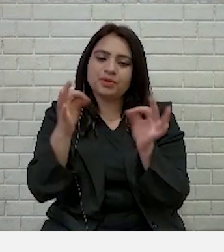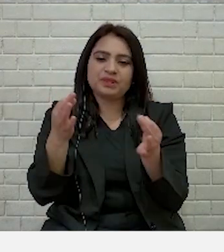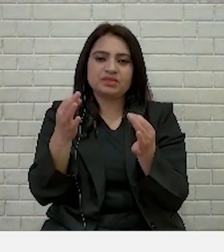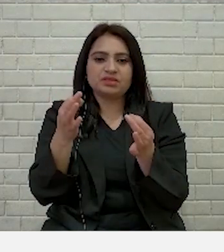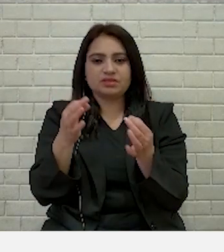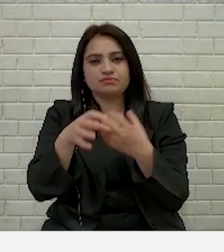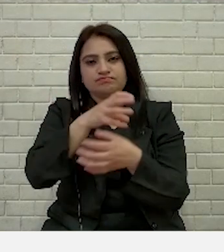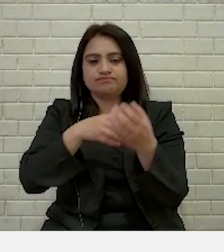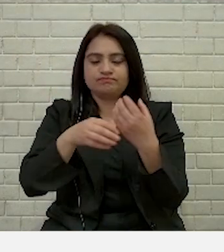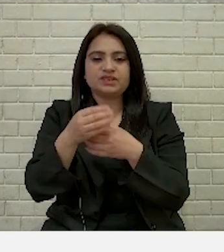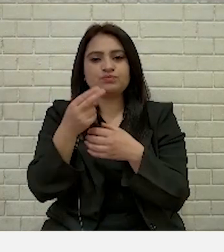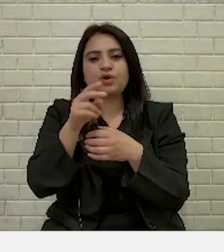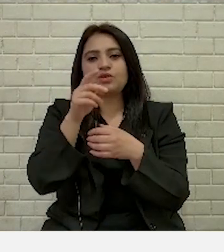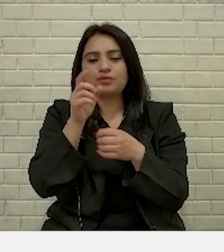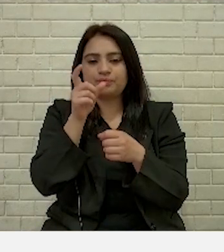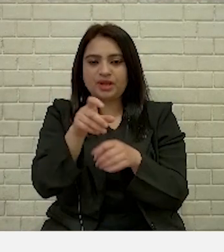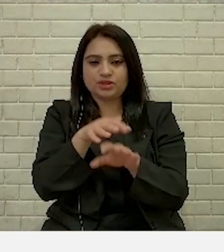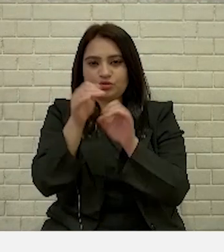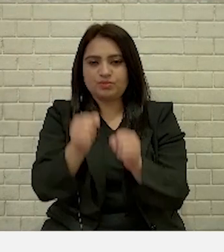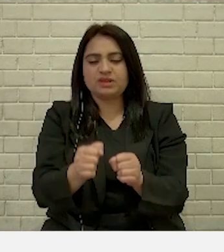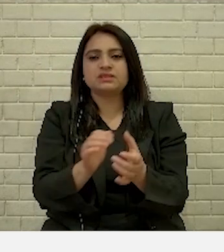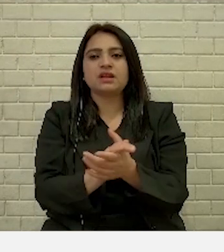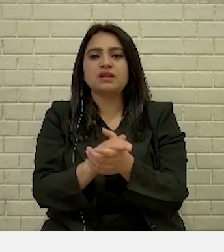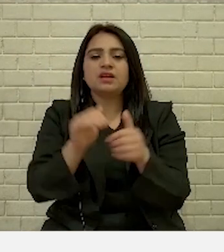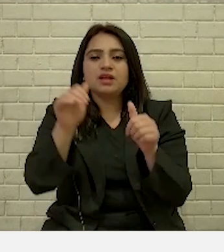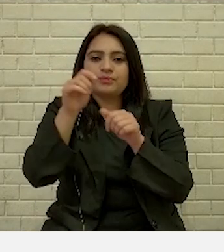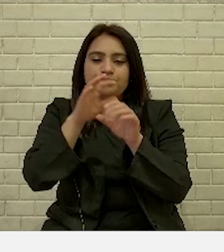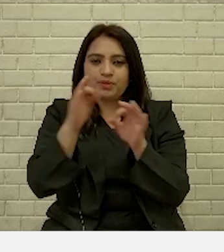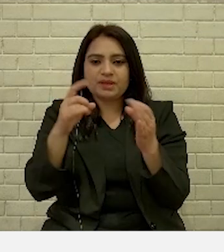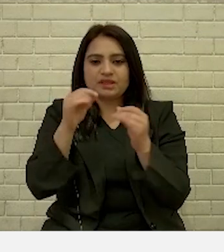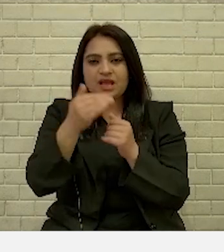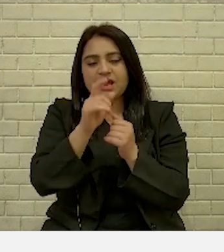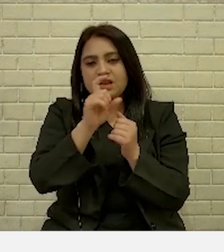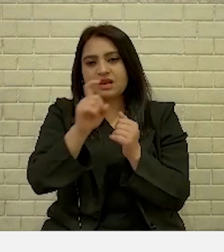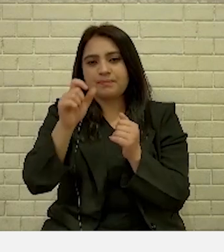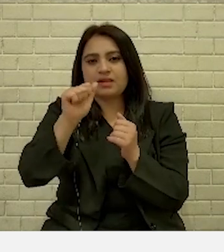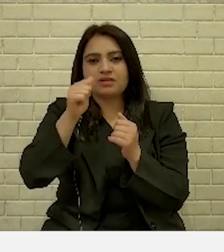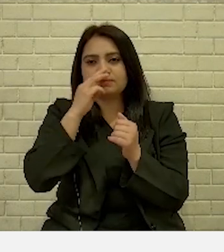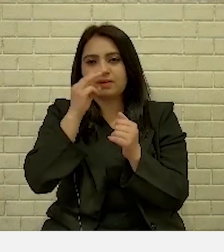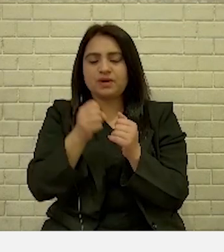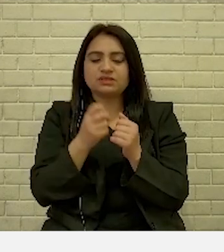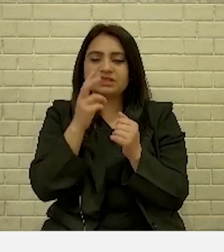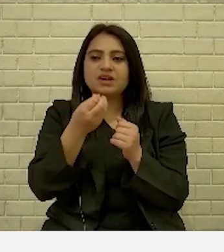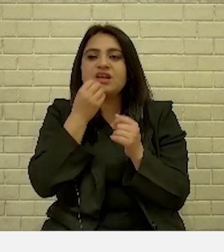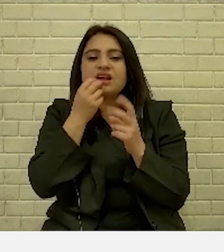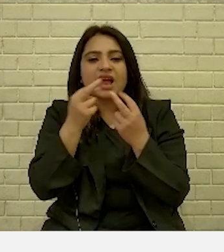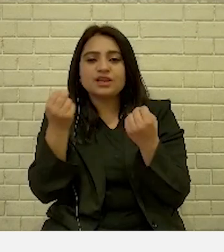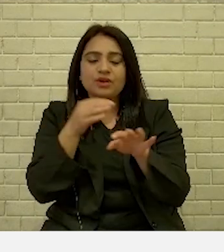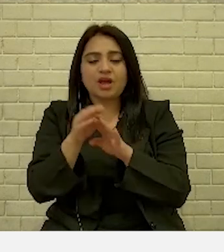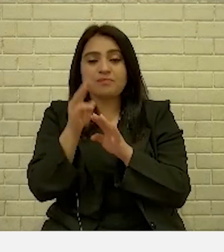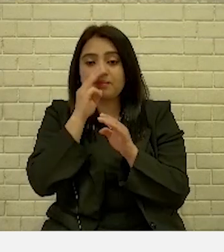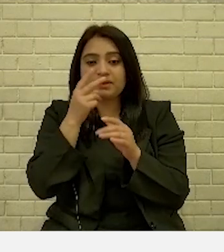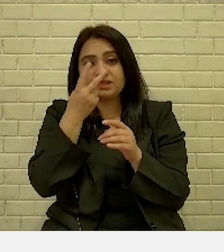And this diversity of culture can also be seen in the street food especially of Nepal Ganj.